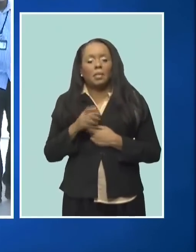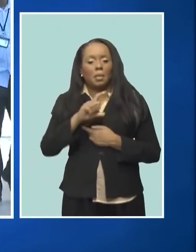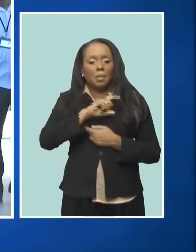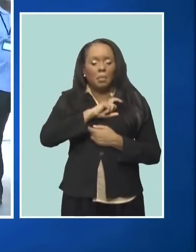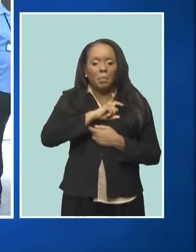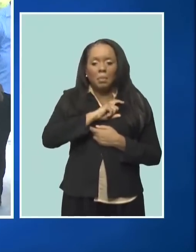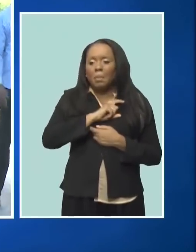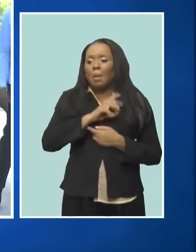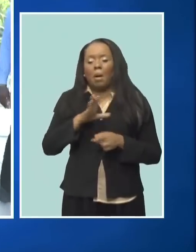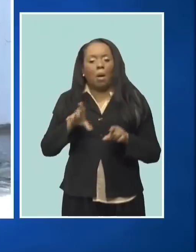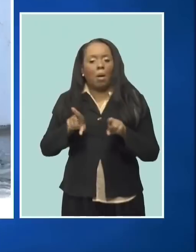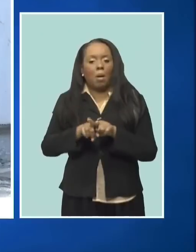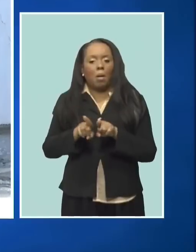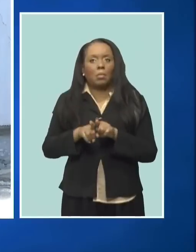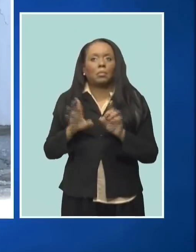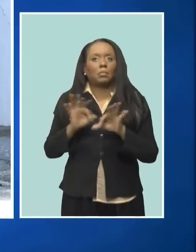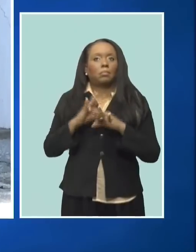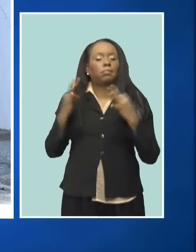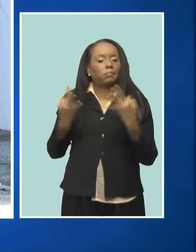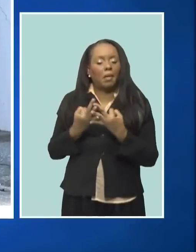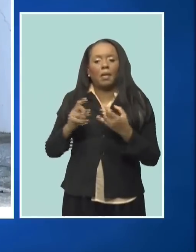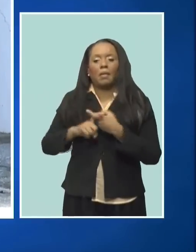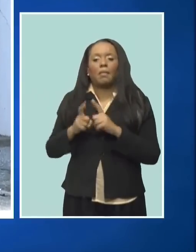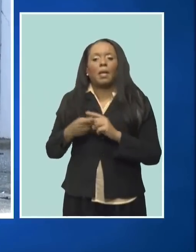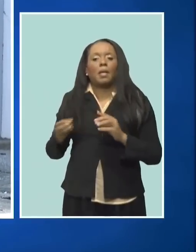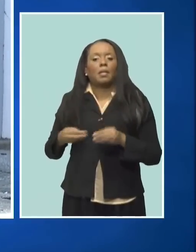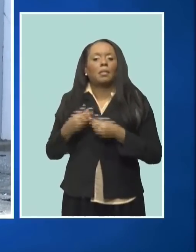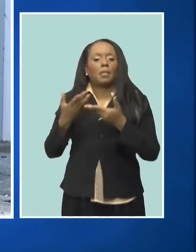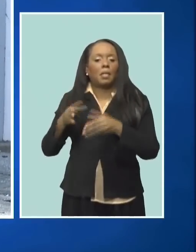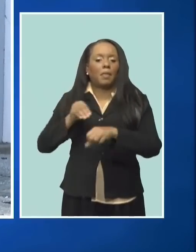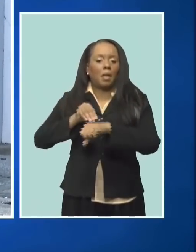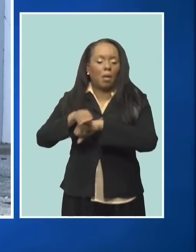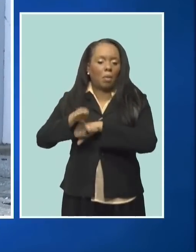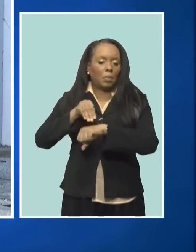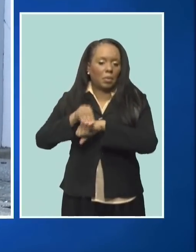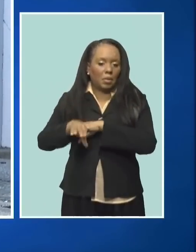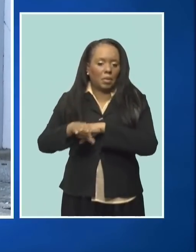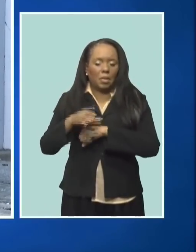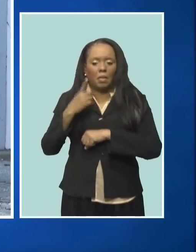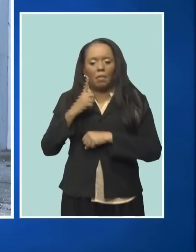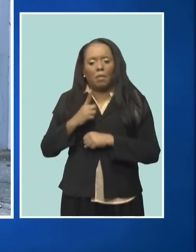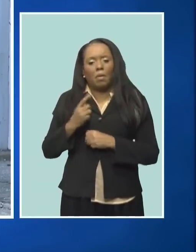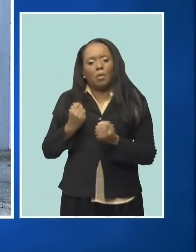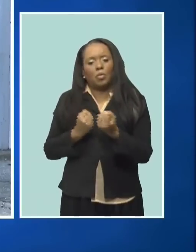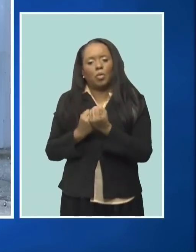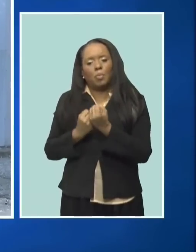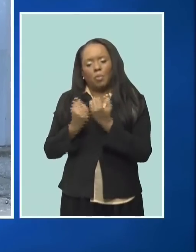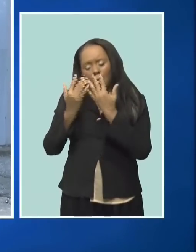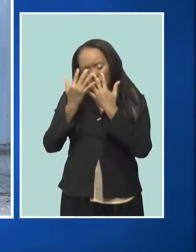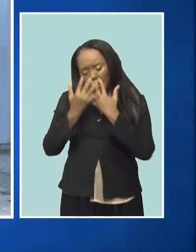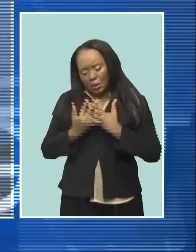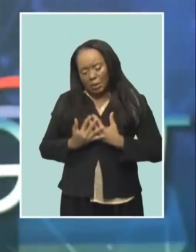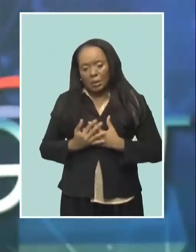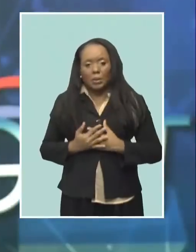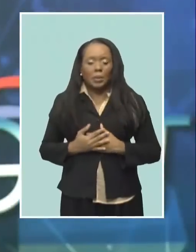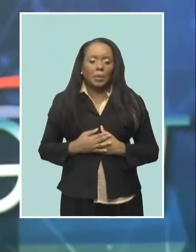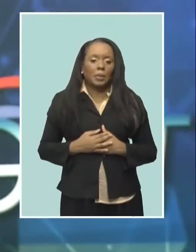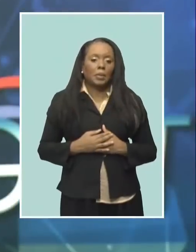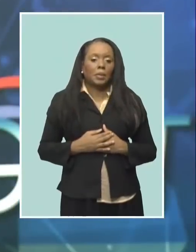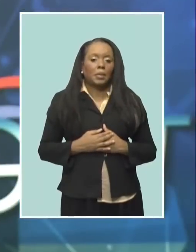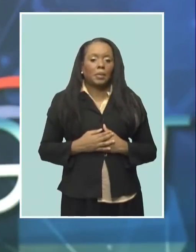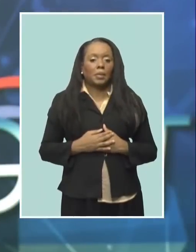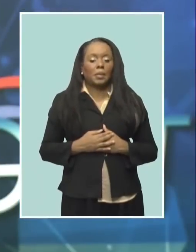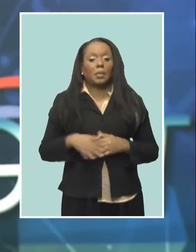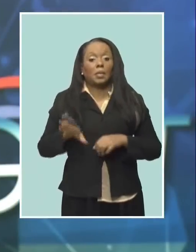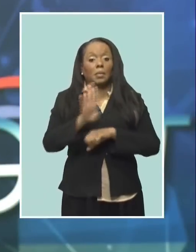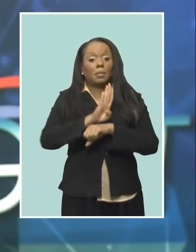immediate relatives received counseling. Anesta Henry, CBC News.